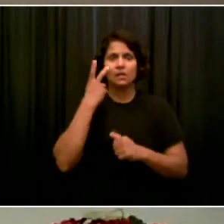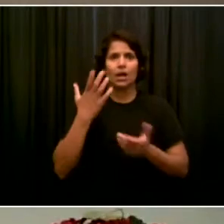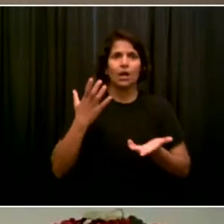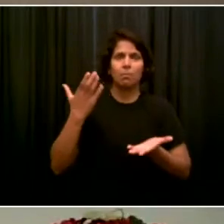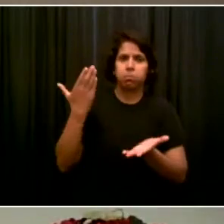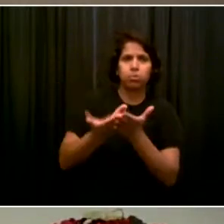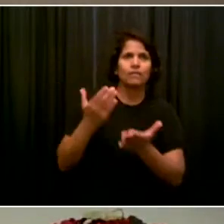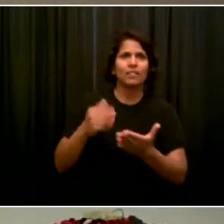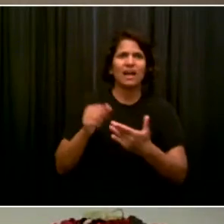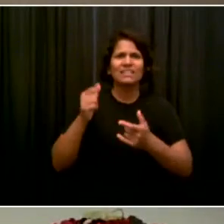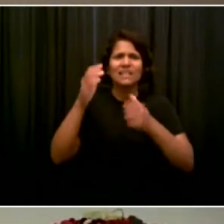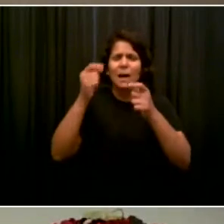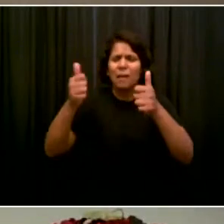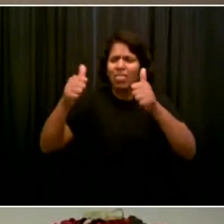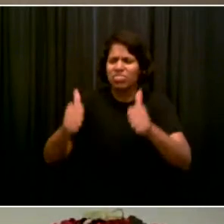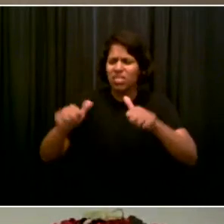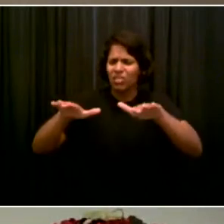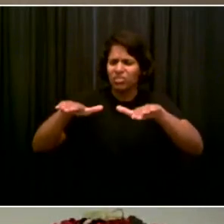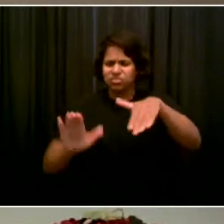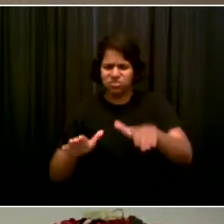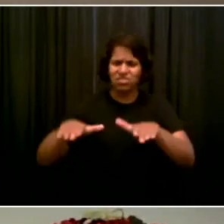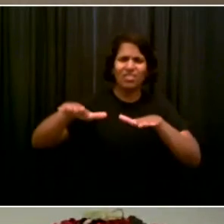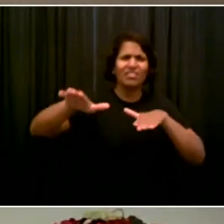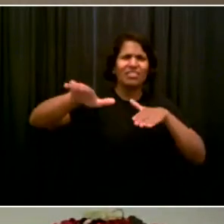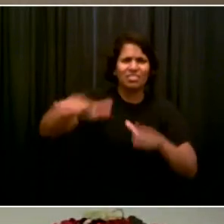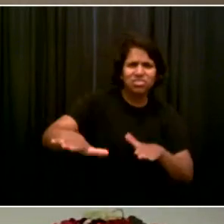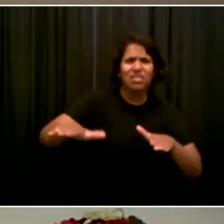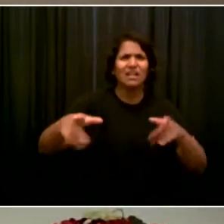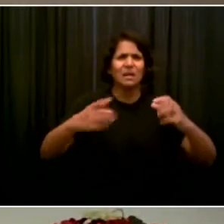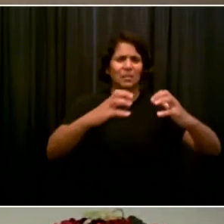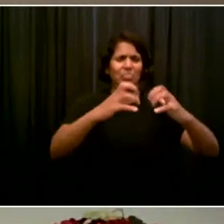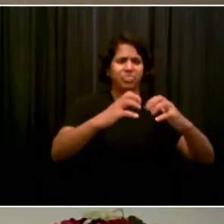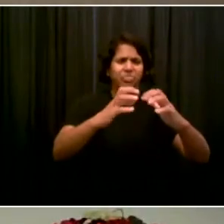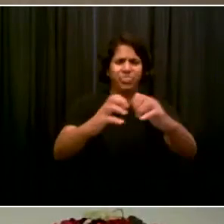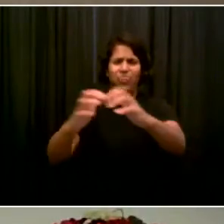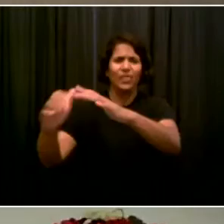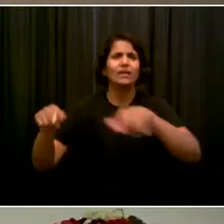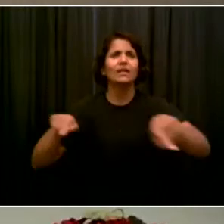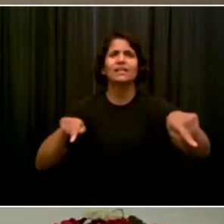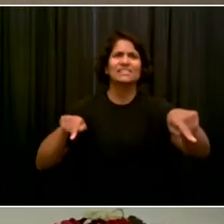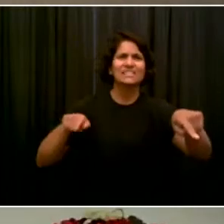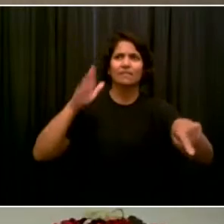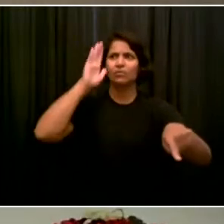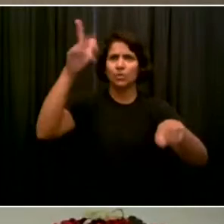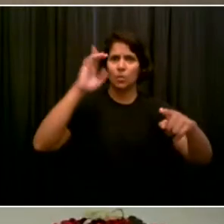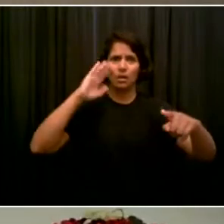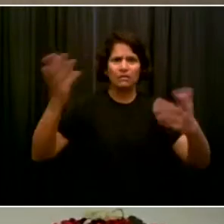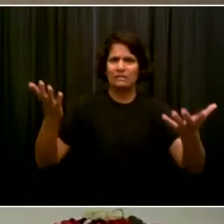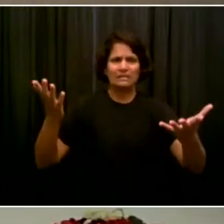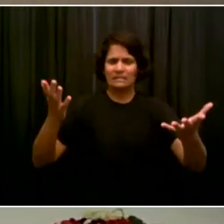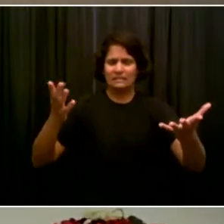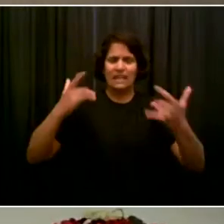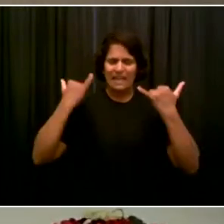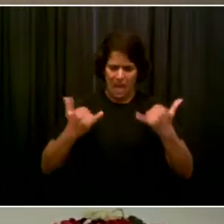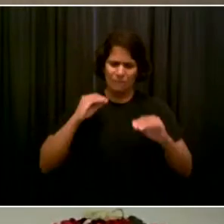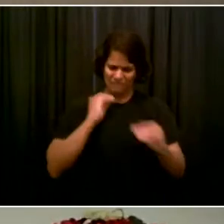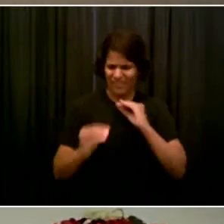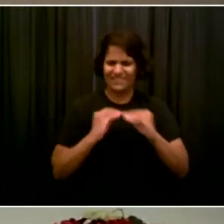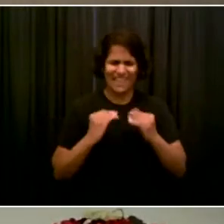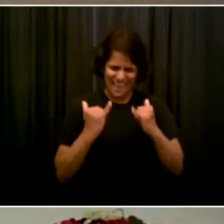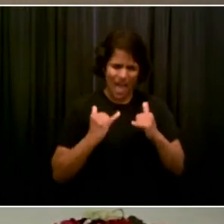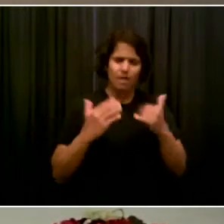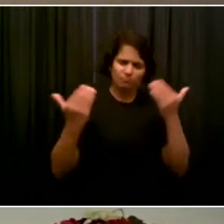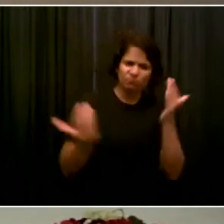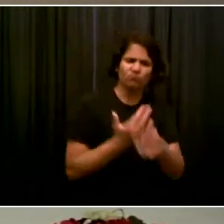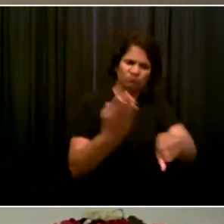options for going forward. So, as you know, all things, we're all connected,